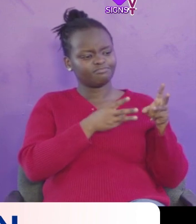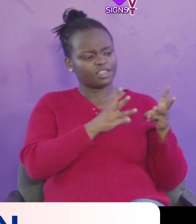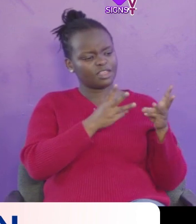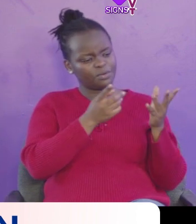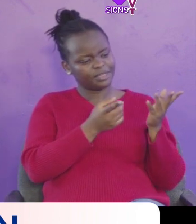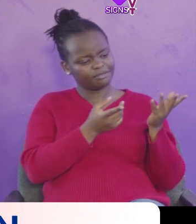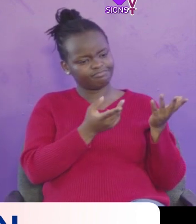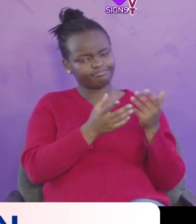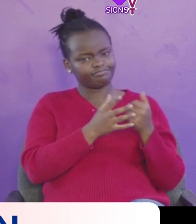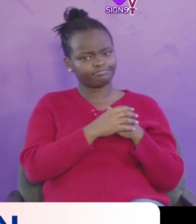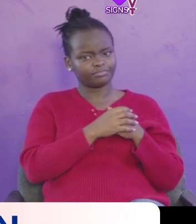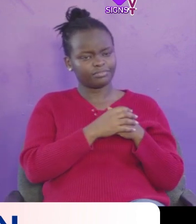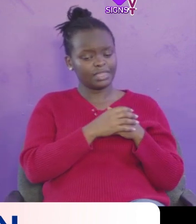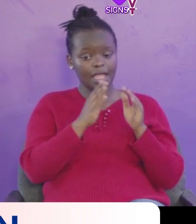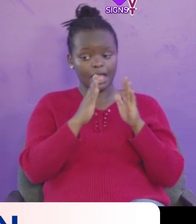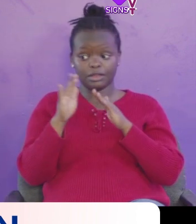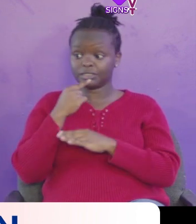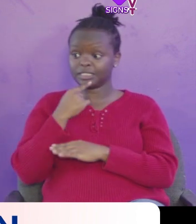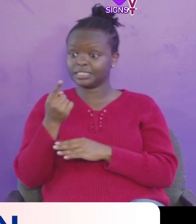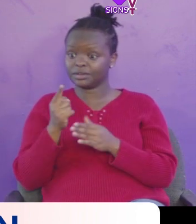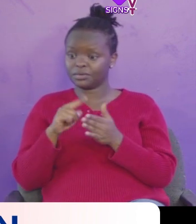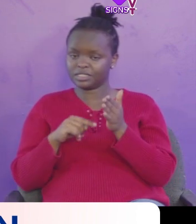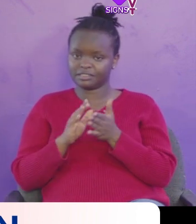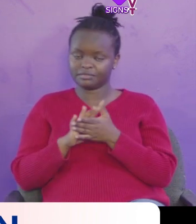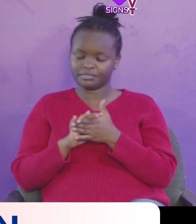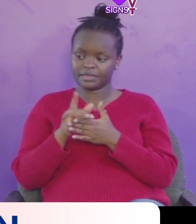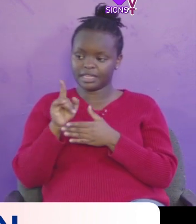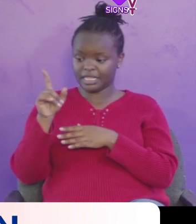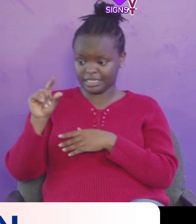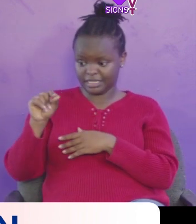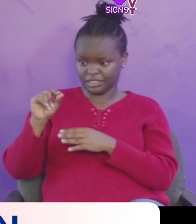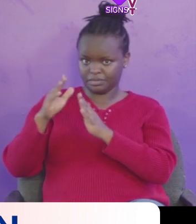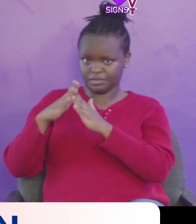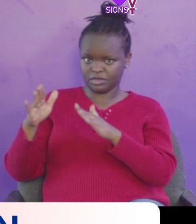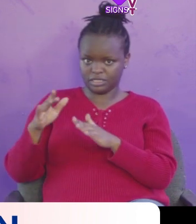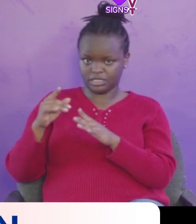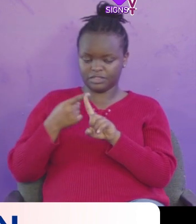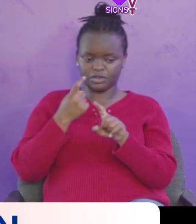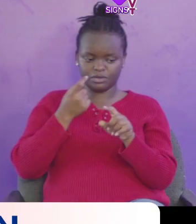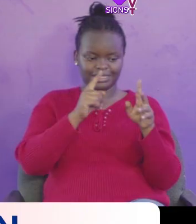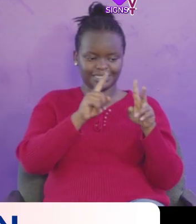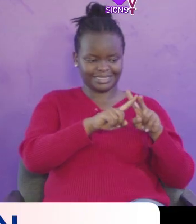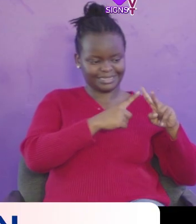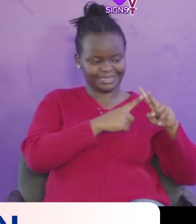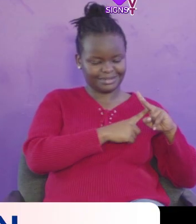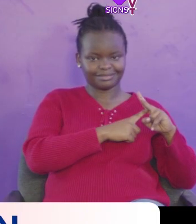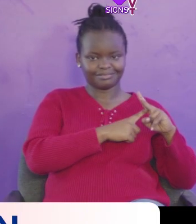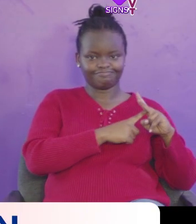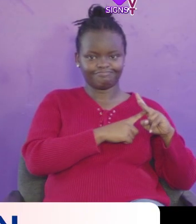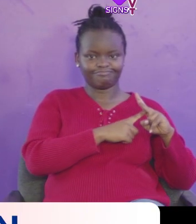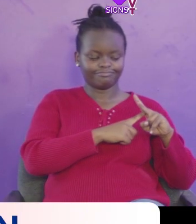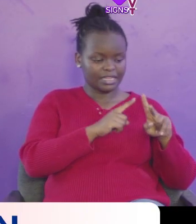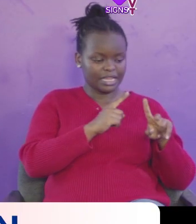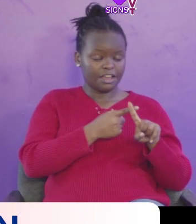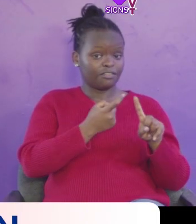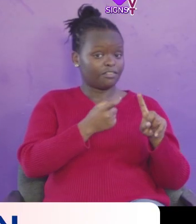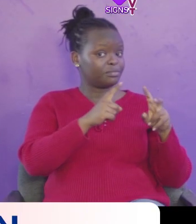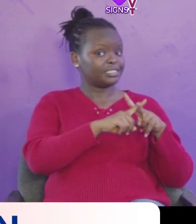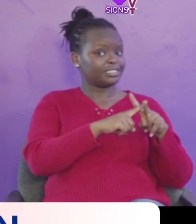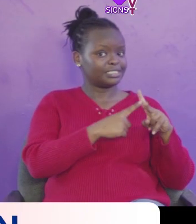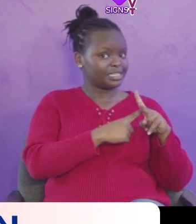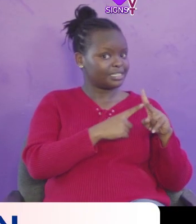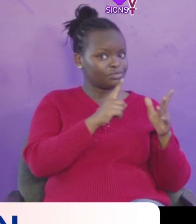those houses walikuwa wamesema is affordable houses from the initial stage, from the brainchild of the affordable houses